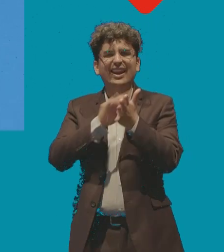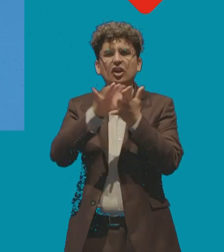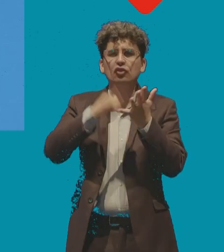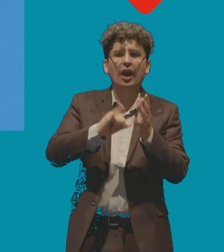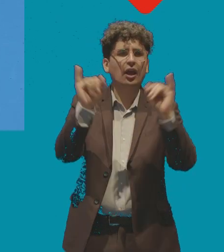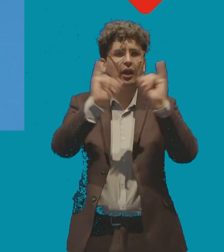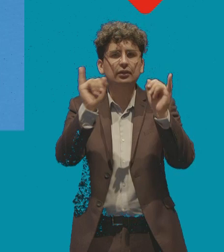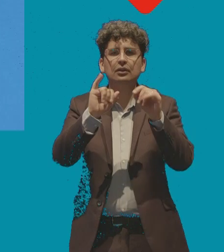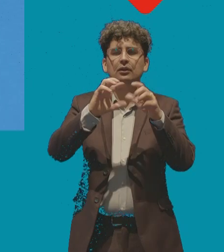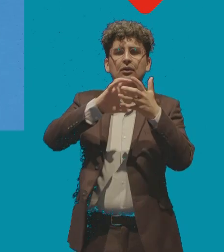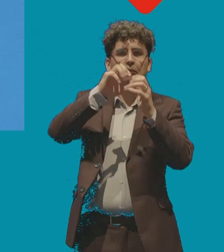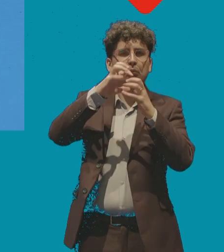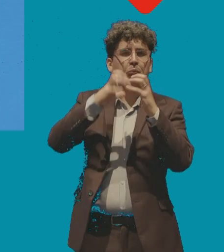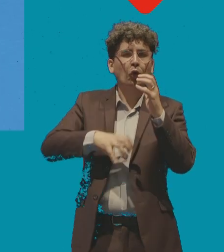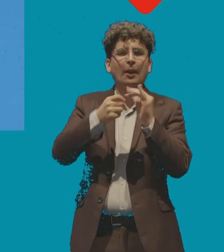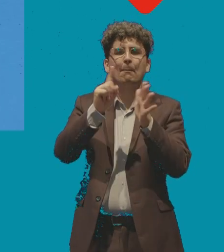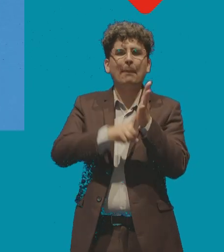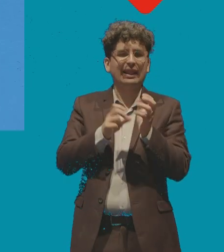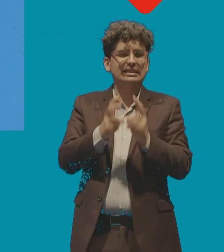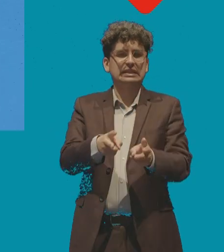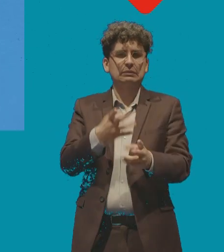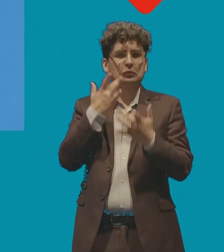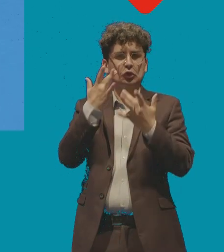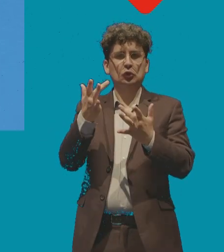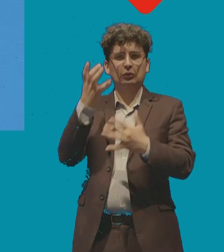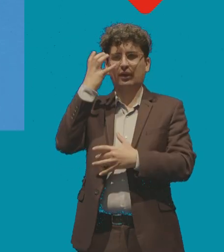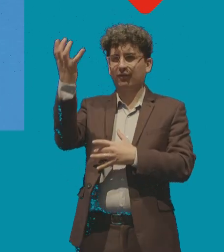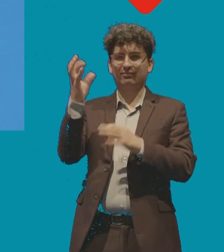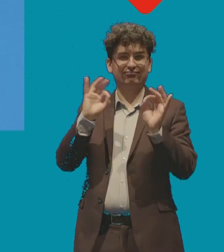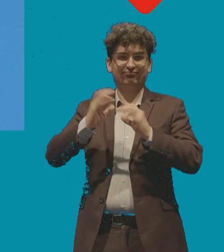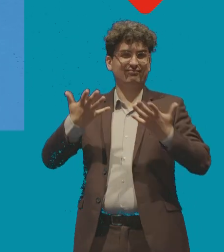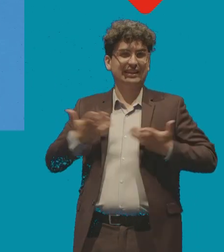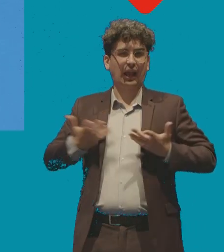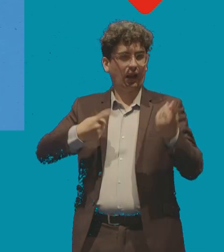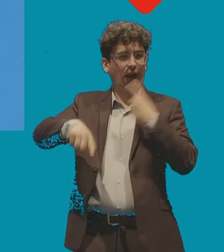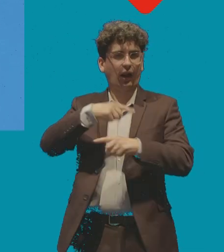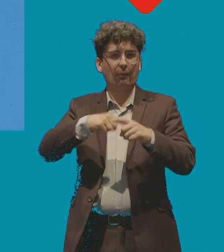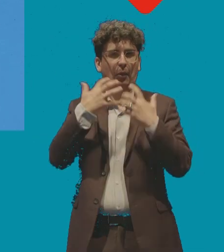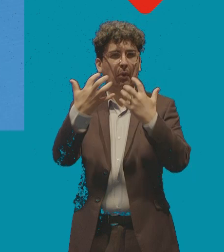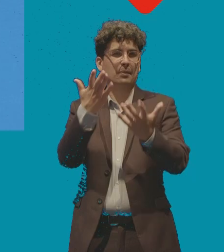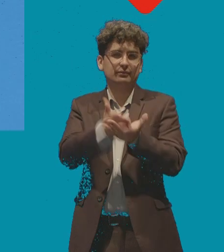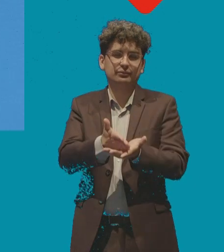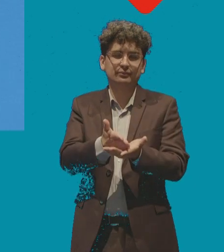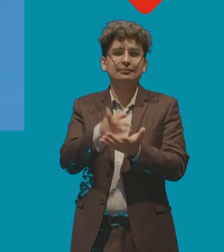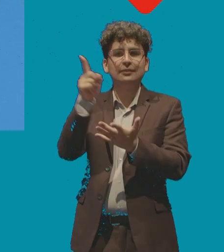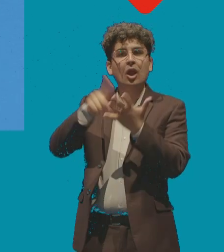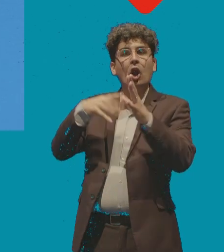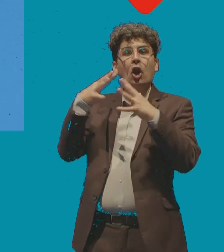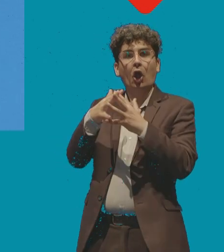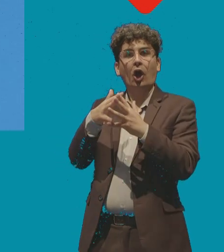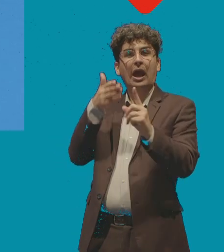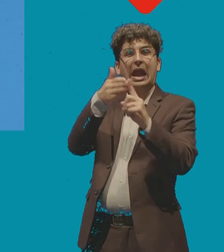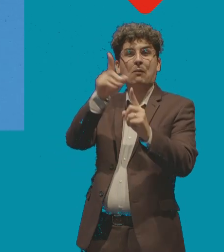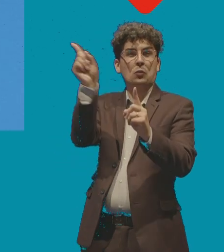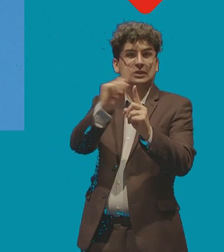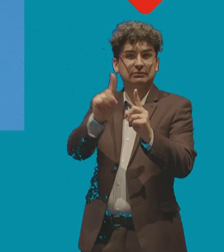a broken rail system puts paid to any notion that this government has the best interests of the public at heart. The legislation is about one thing and